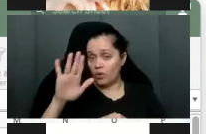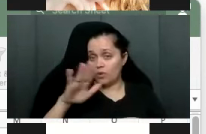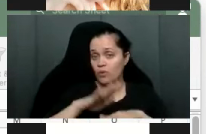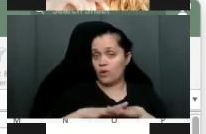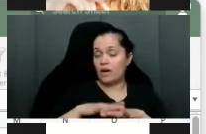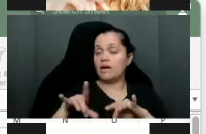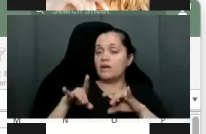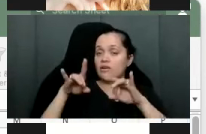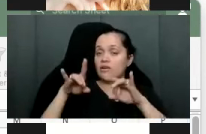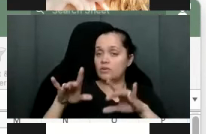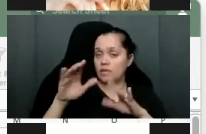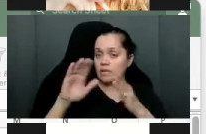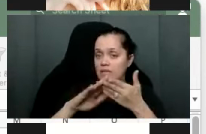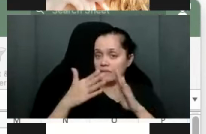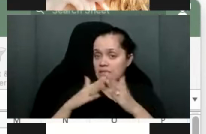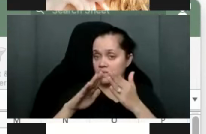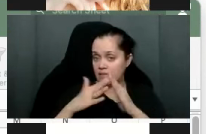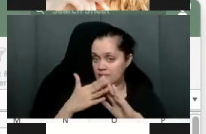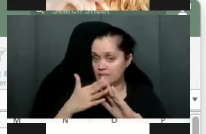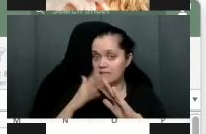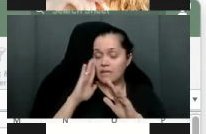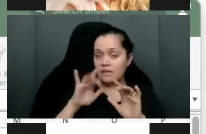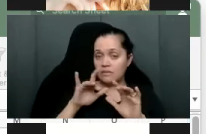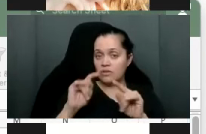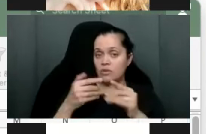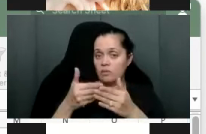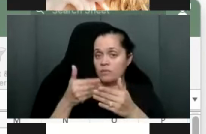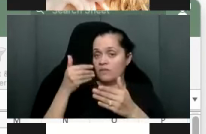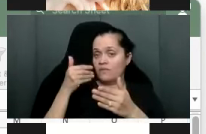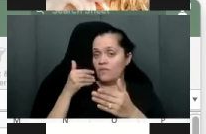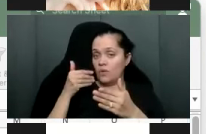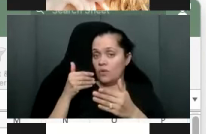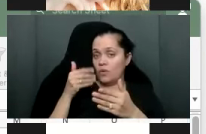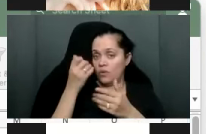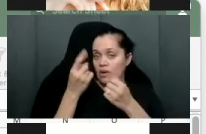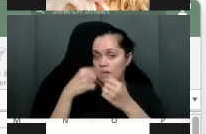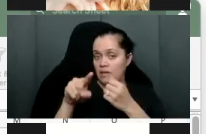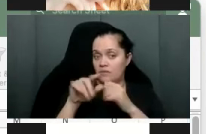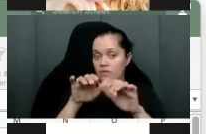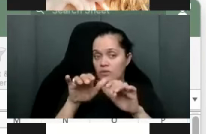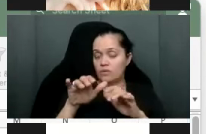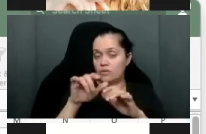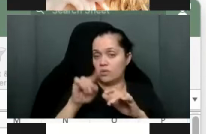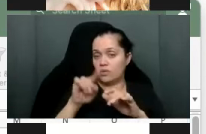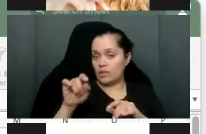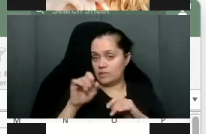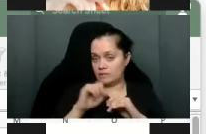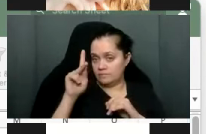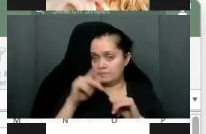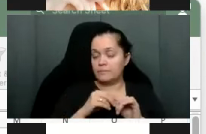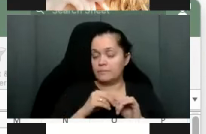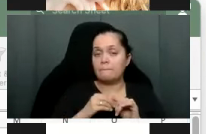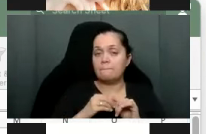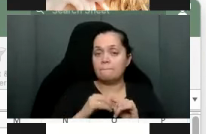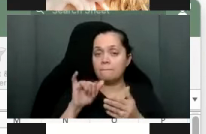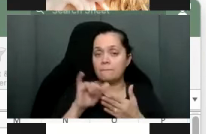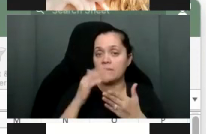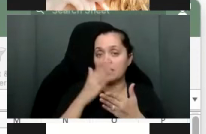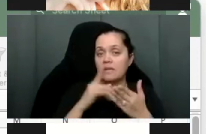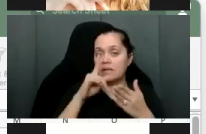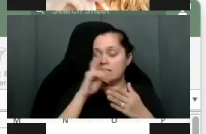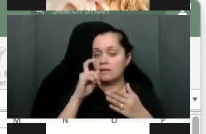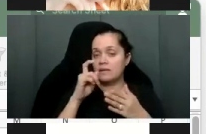Australian cities. And I do that before any of you do a map quiz tip. Part of that is so it's